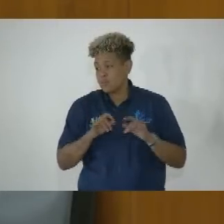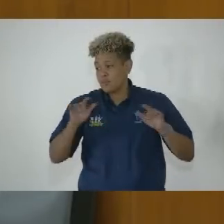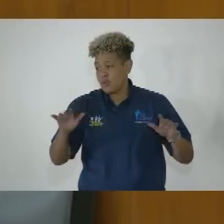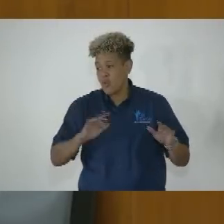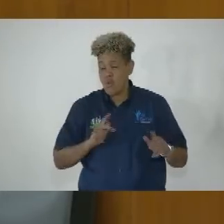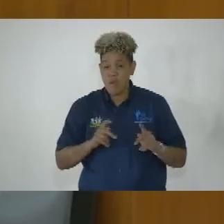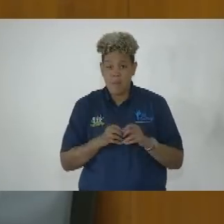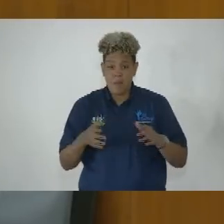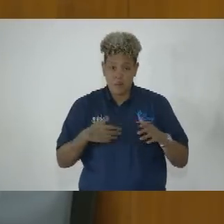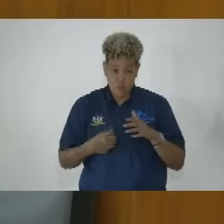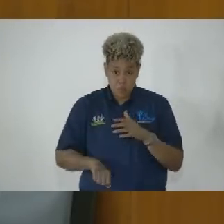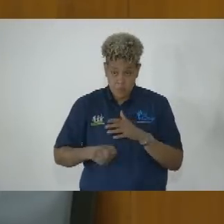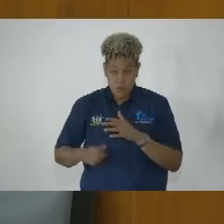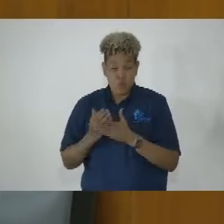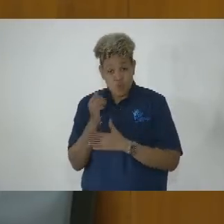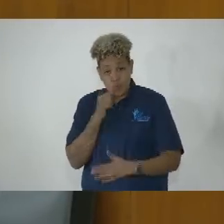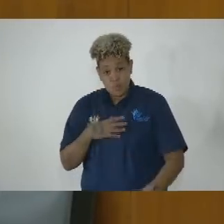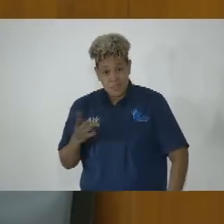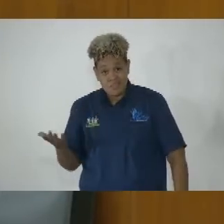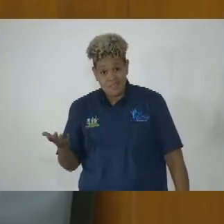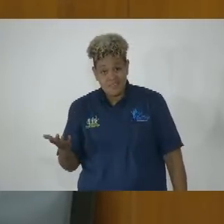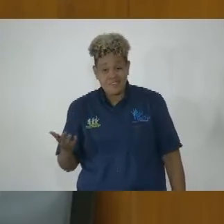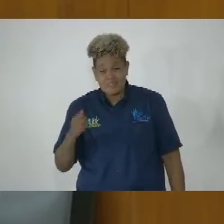our humanity.